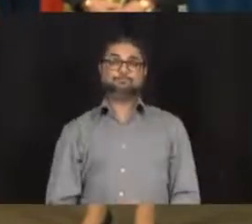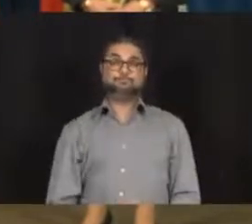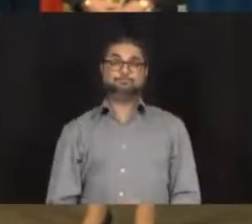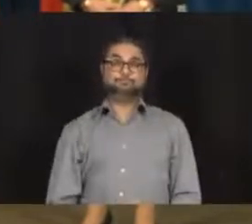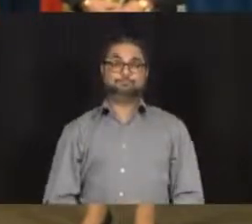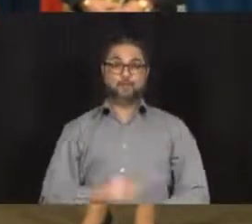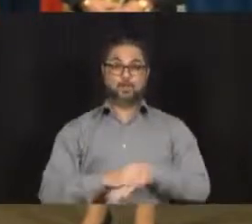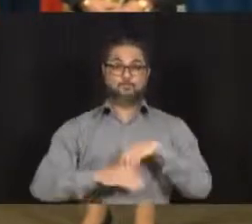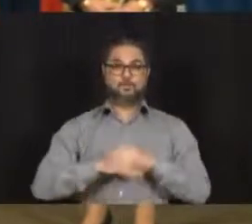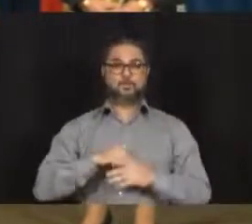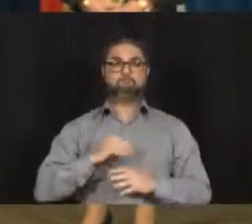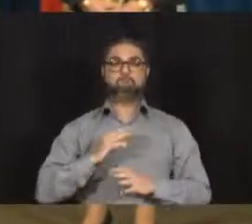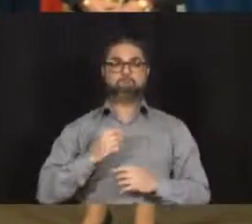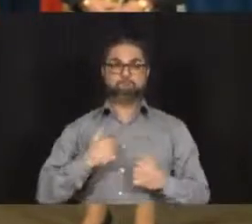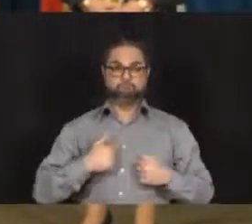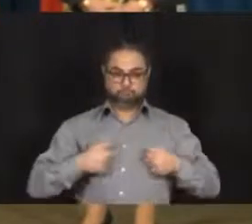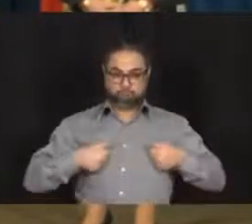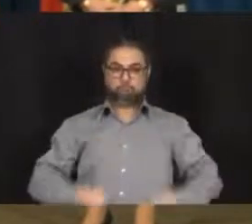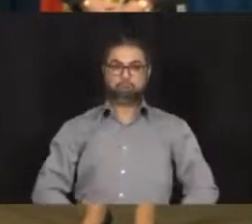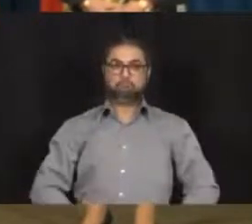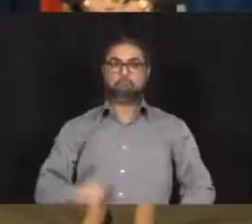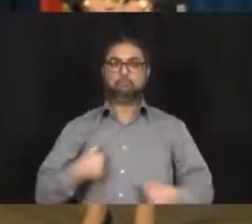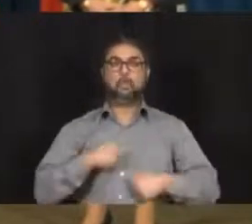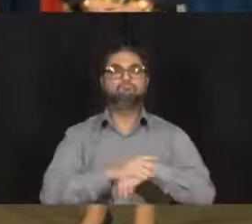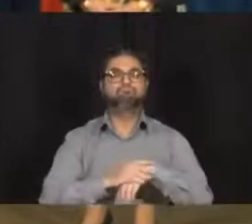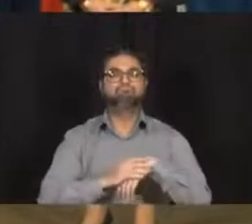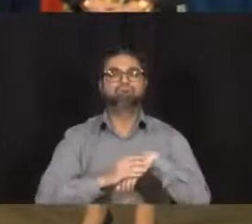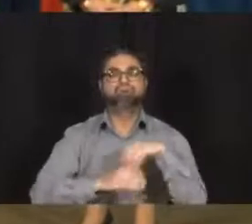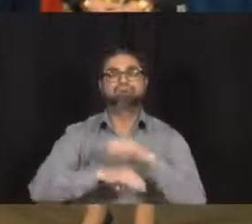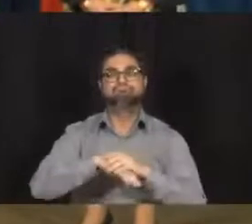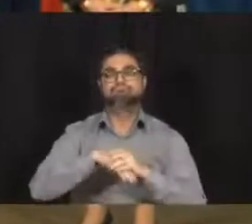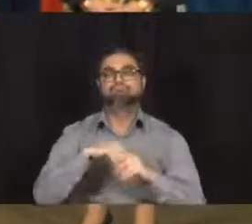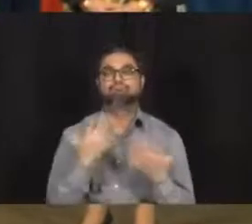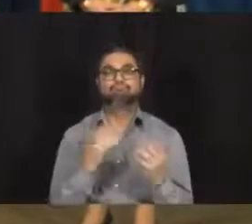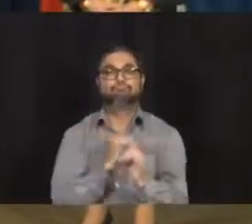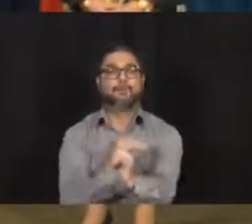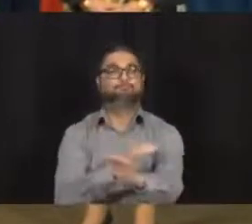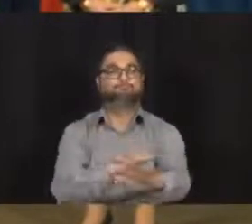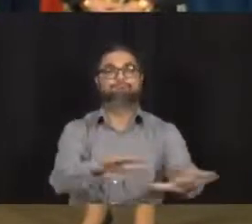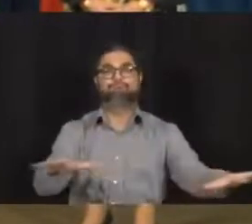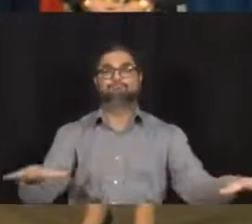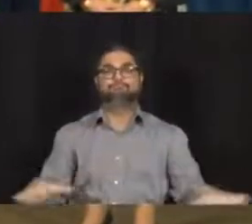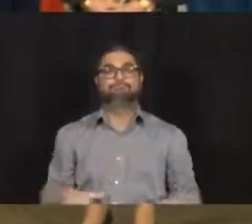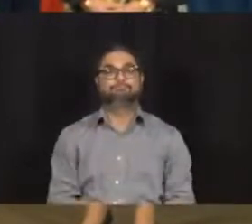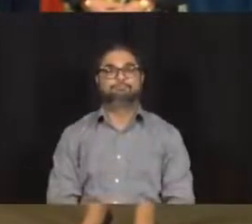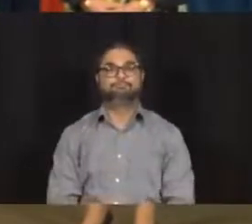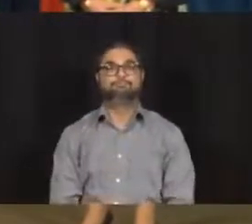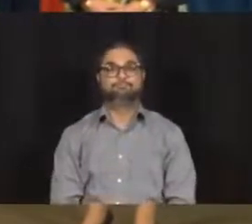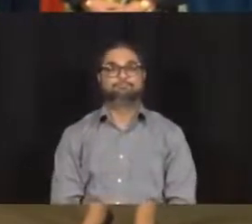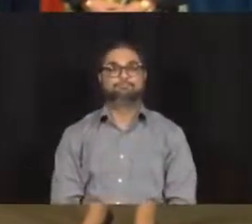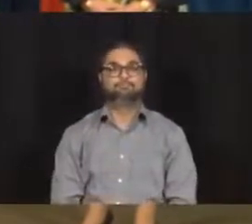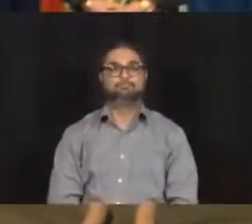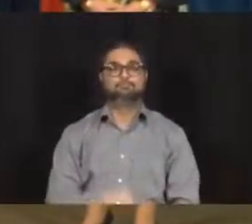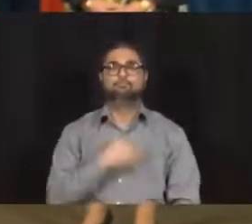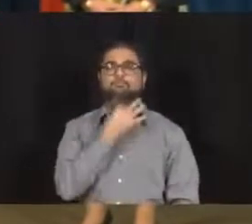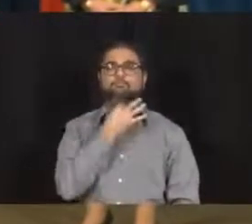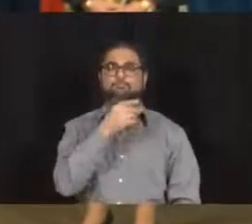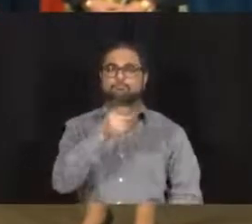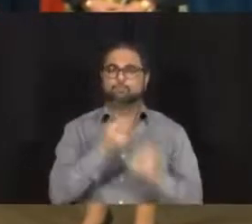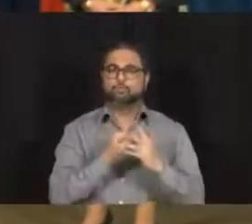the statement you made off the top about Ontario being at war. How would you describe that? How would you